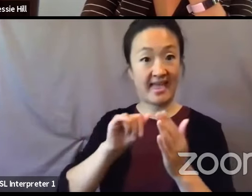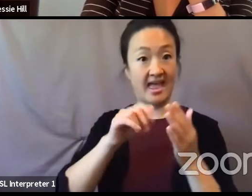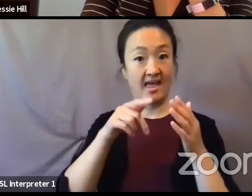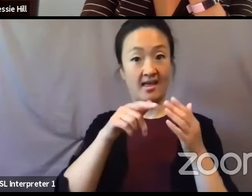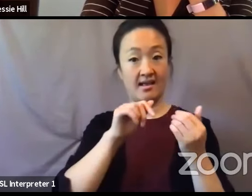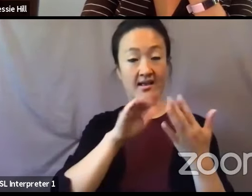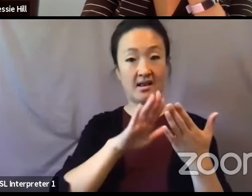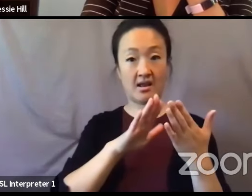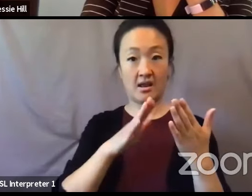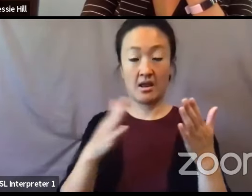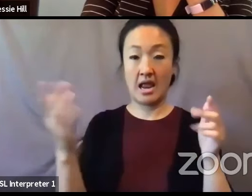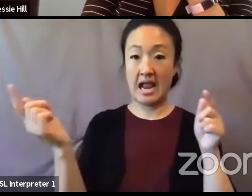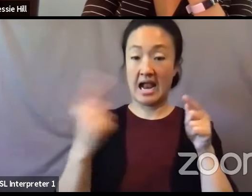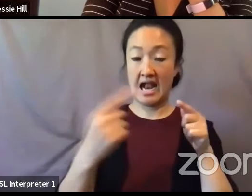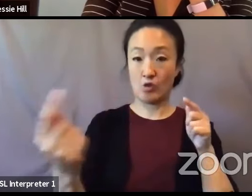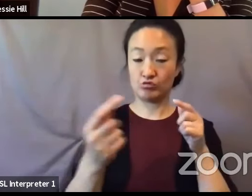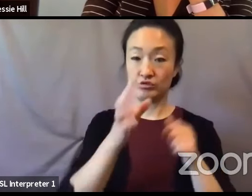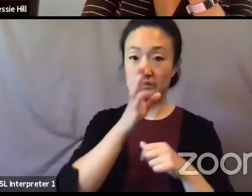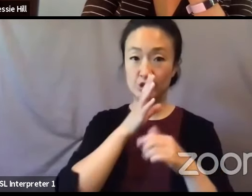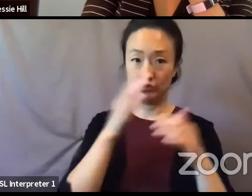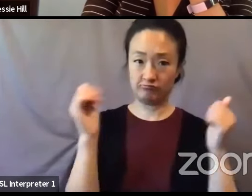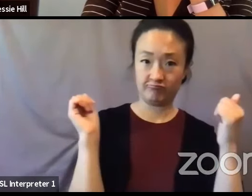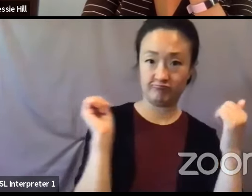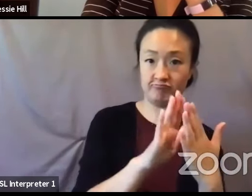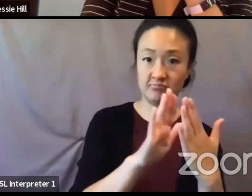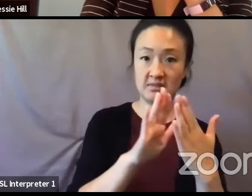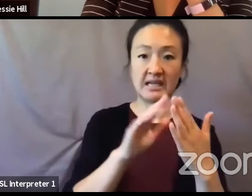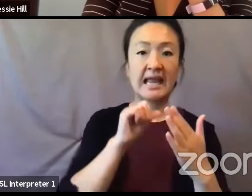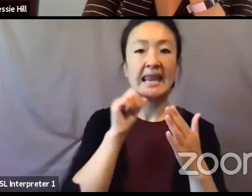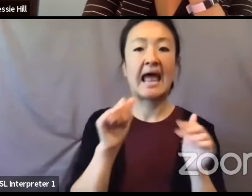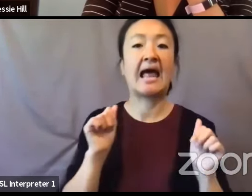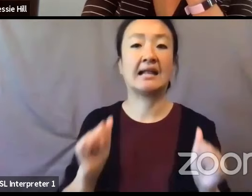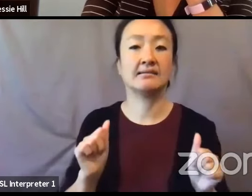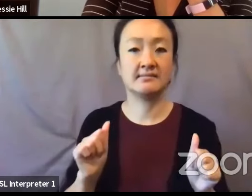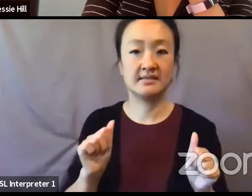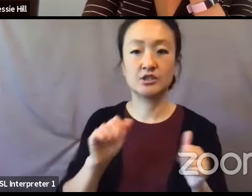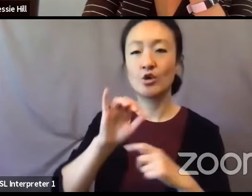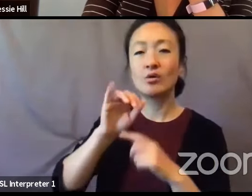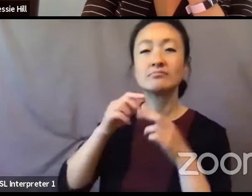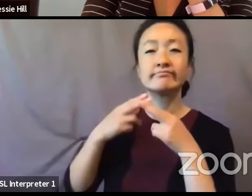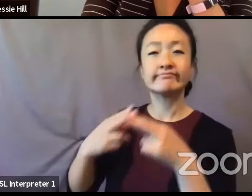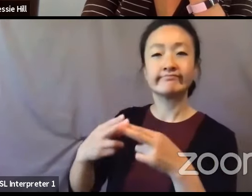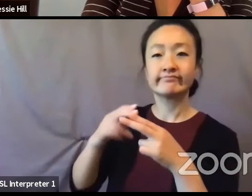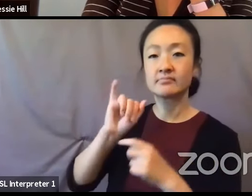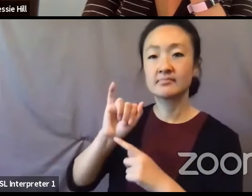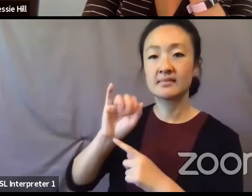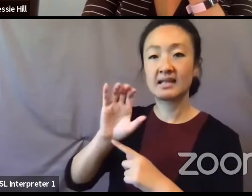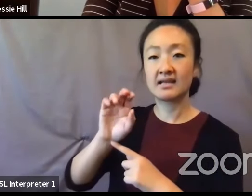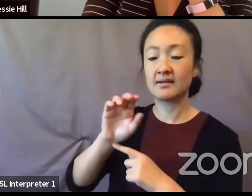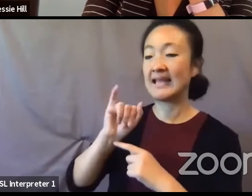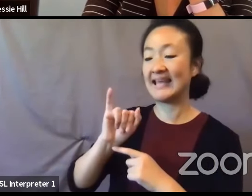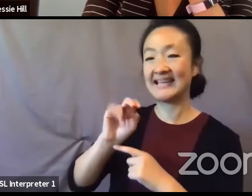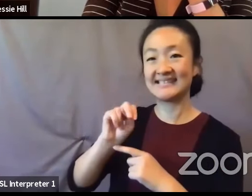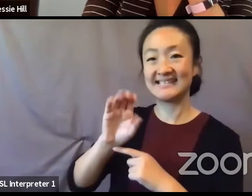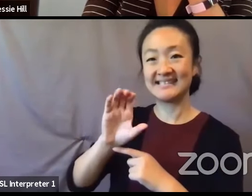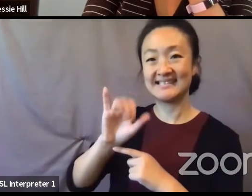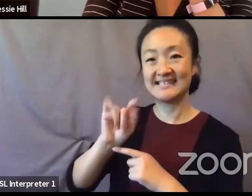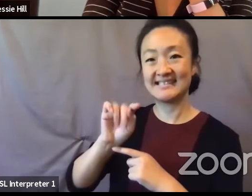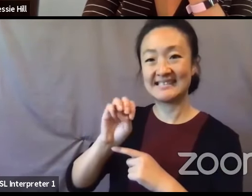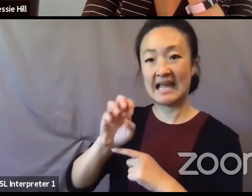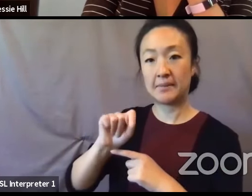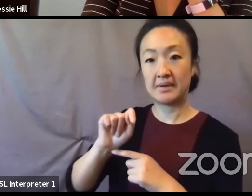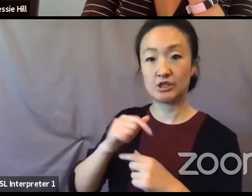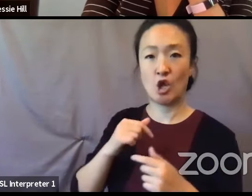a way of challenging that speech inoperative, right? Incitement is being the sort of speech that is going to cause someone to